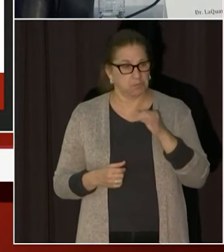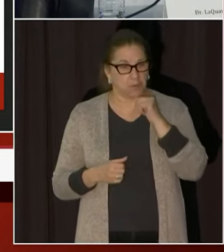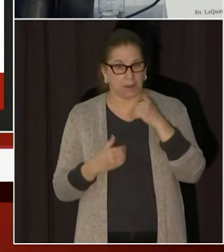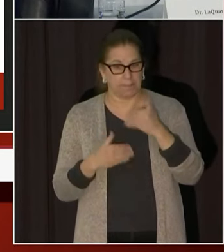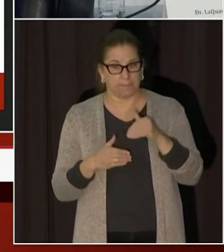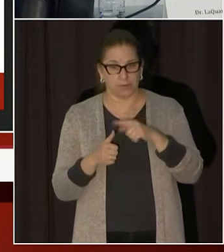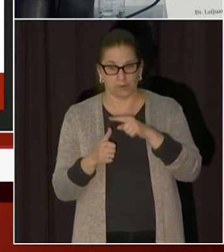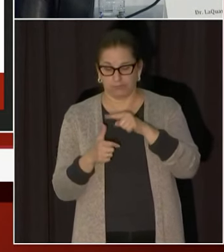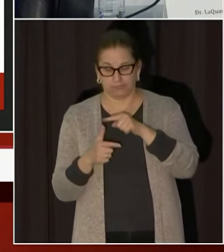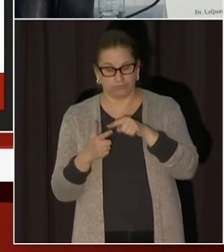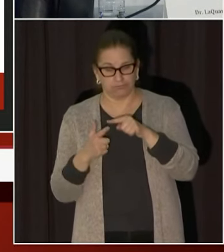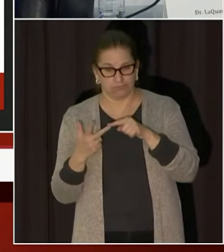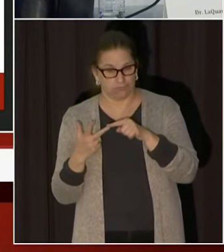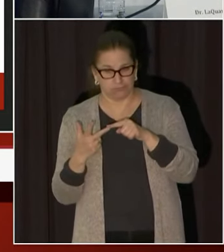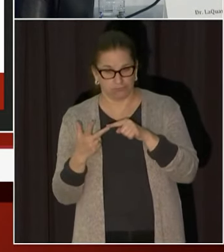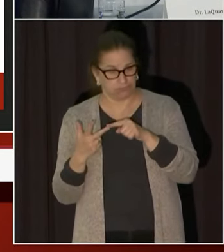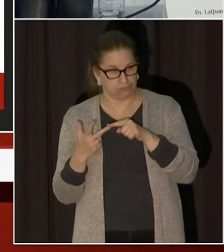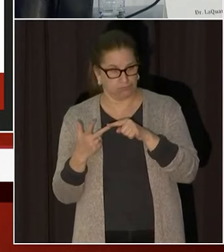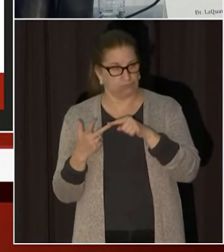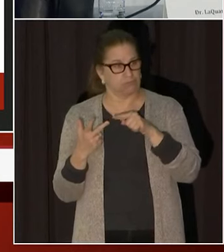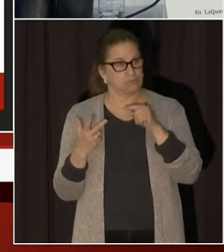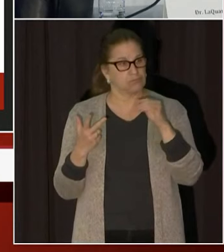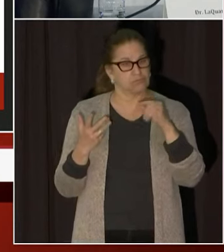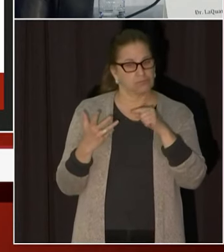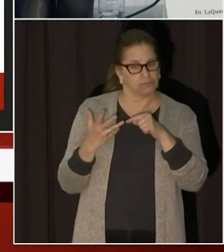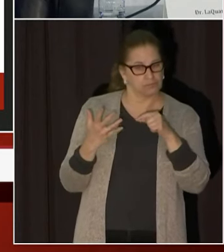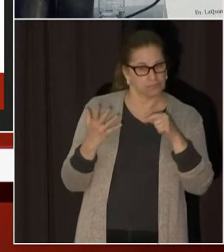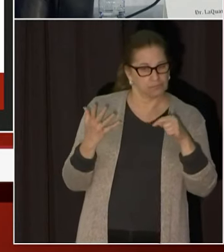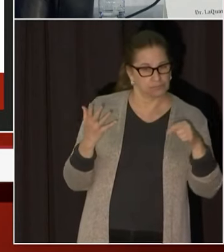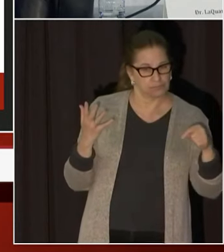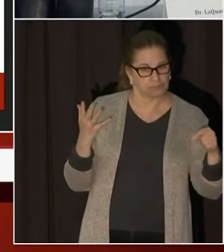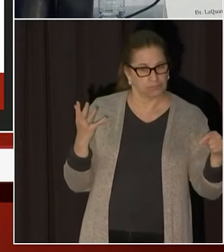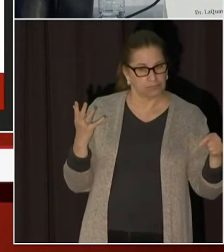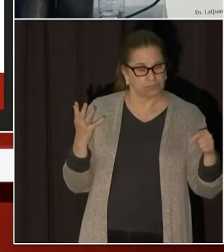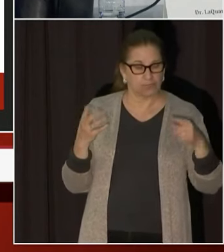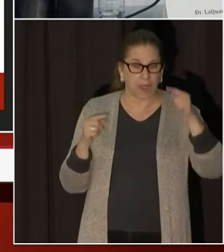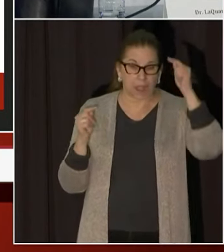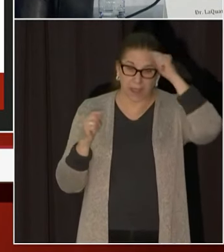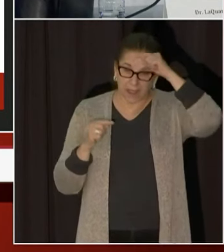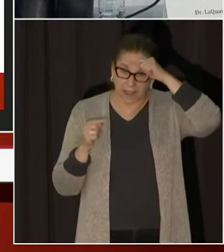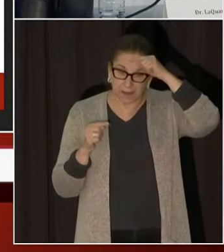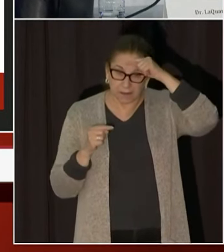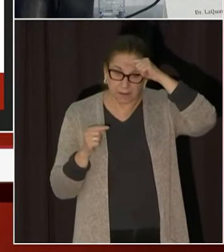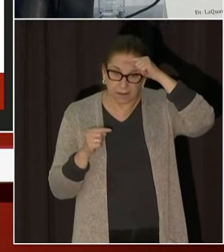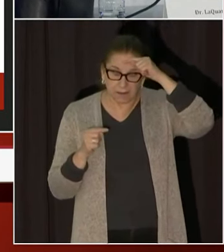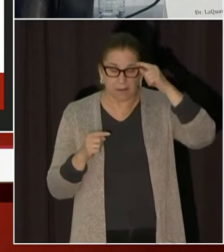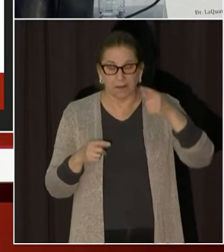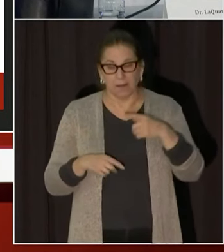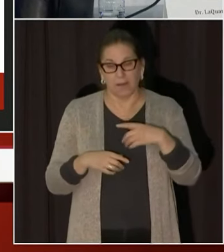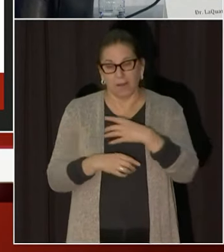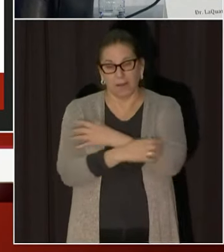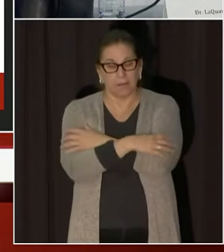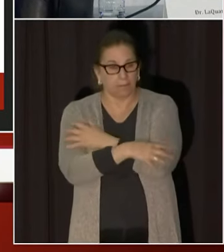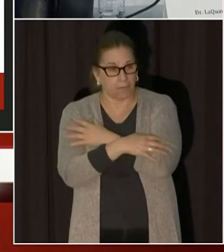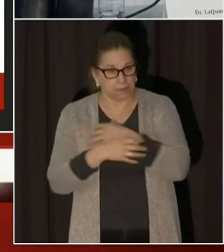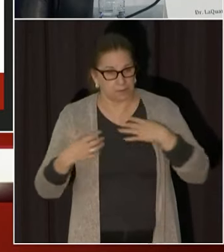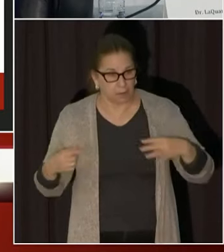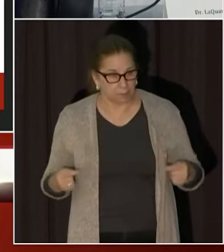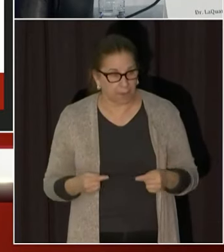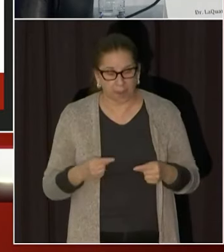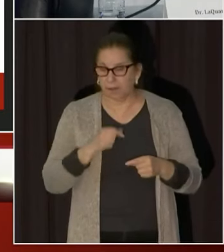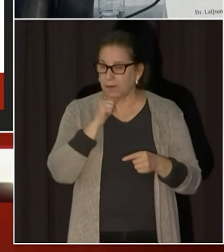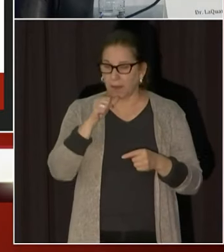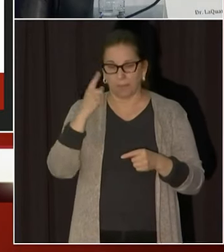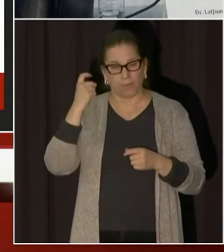atypical or unusual symptoms. Some people may only have headache and muscle pain that's unrelated to exercise. They may